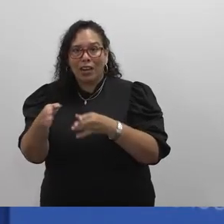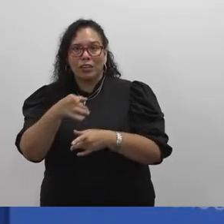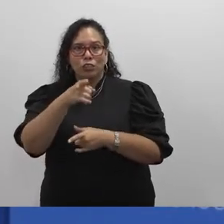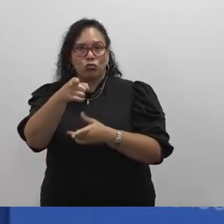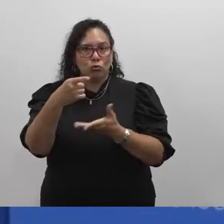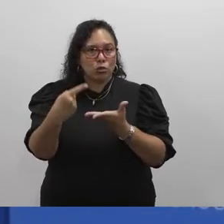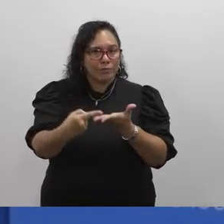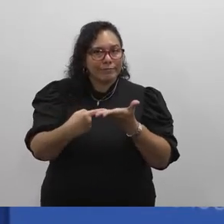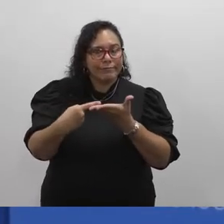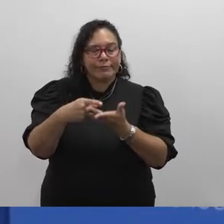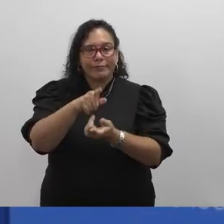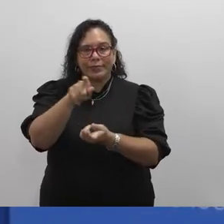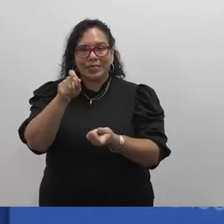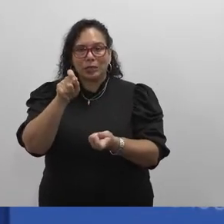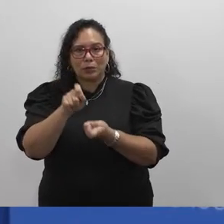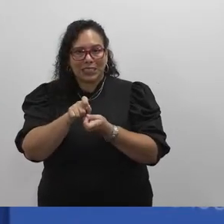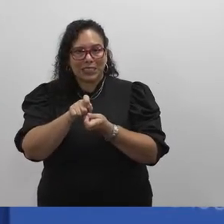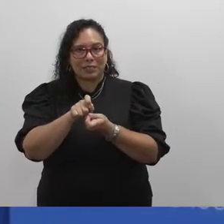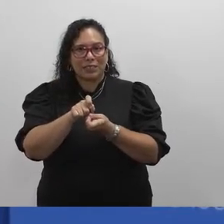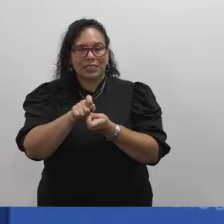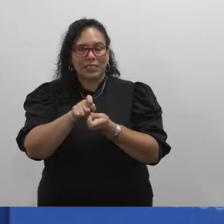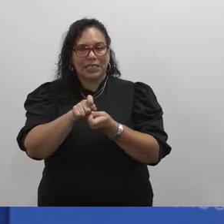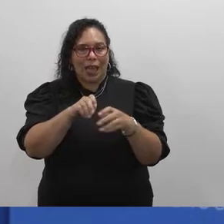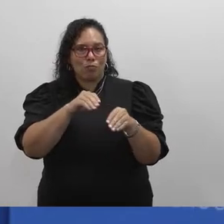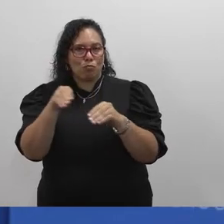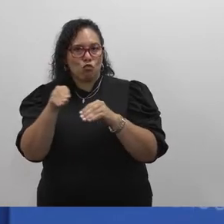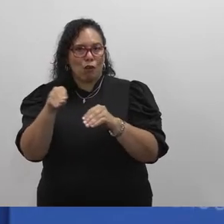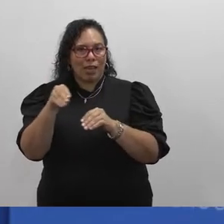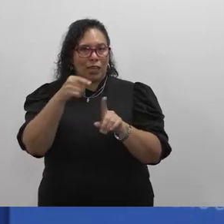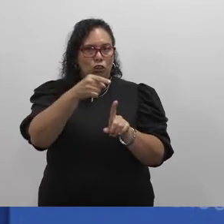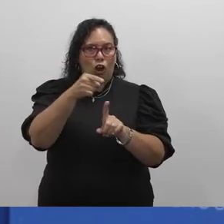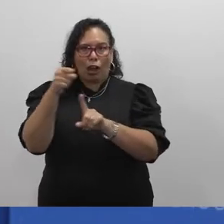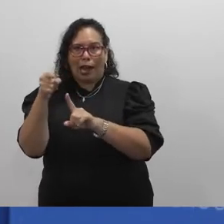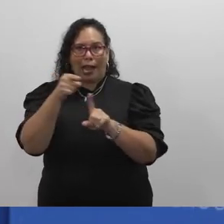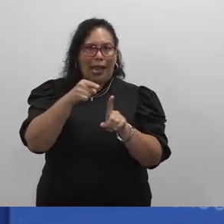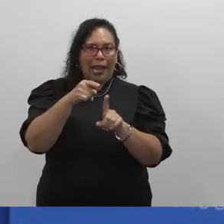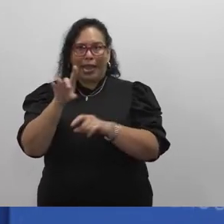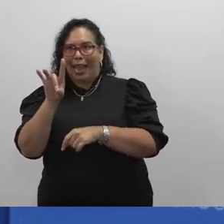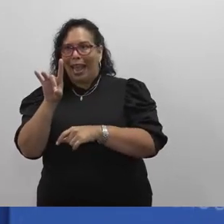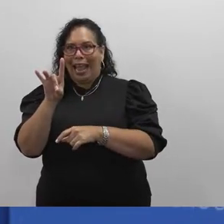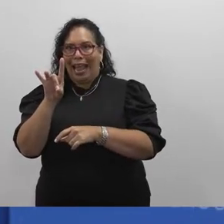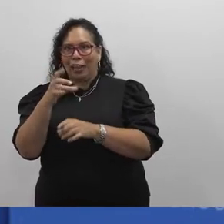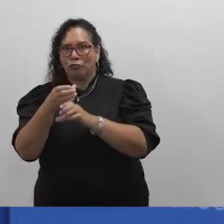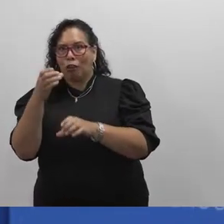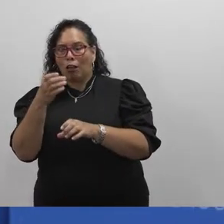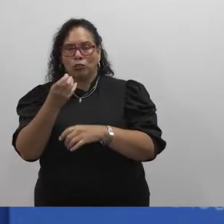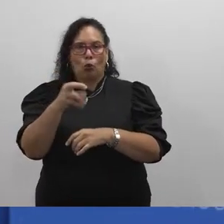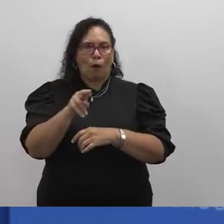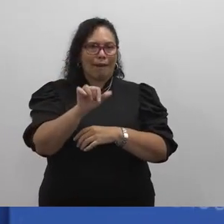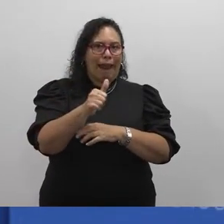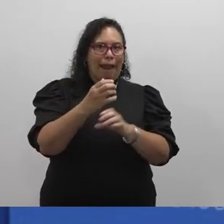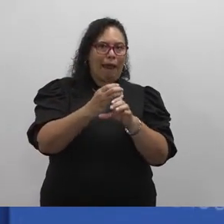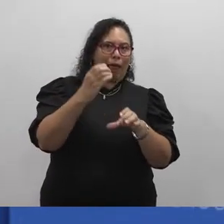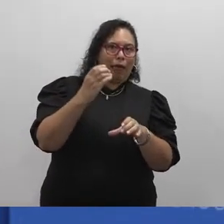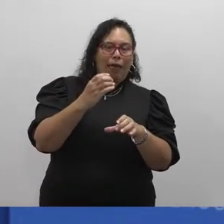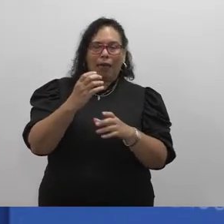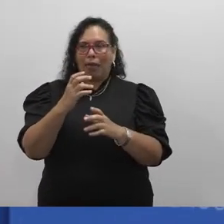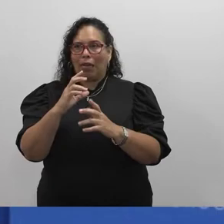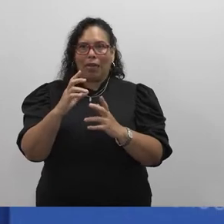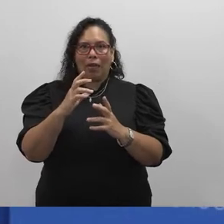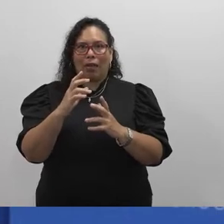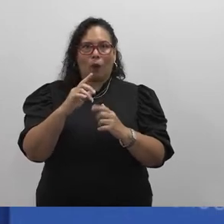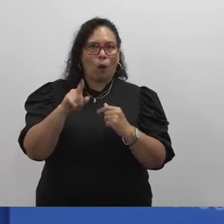about specific to, you know, that moving target of do we have 8 cars or 10 cars and when do we